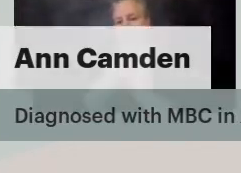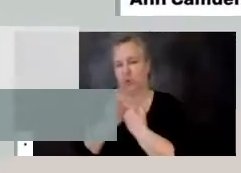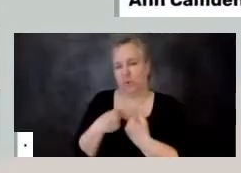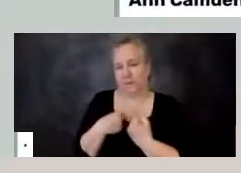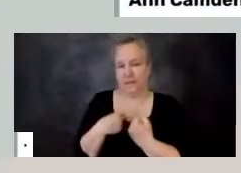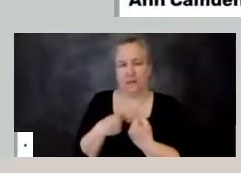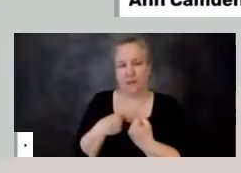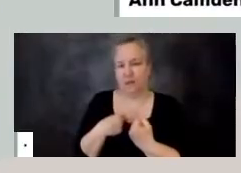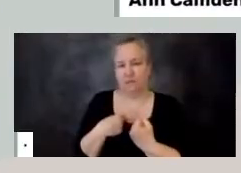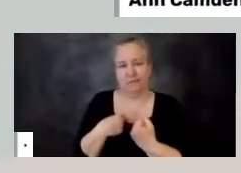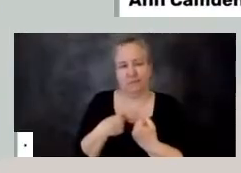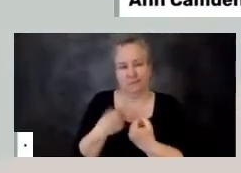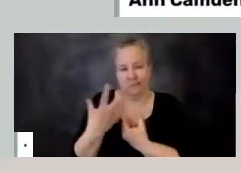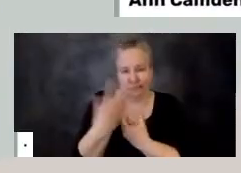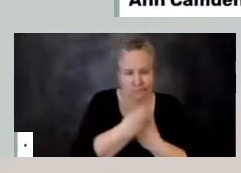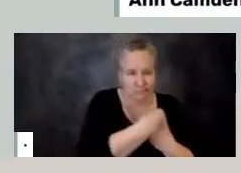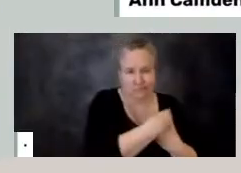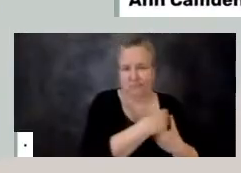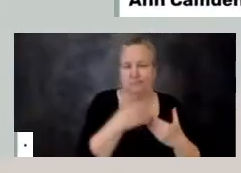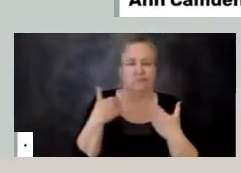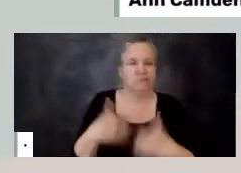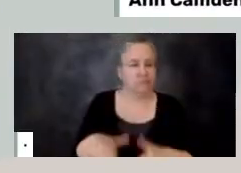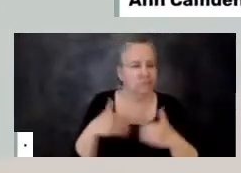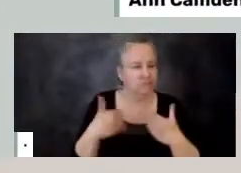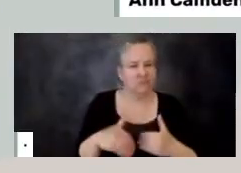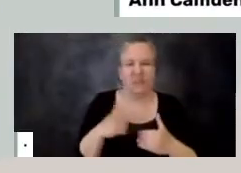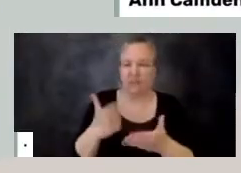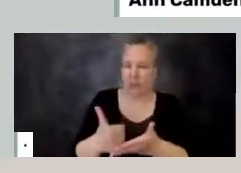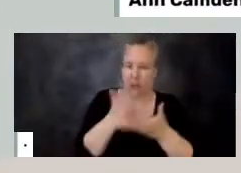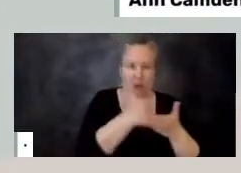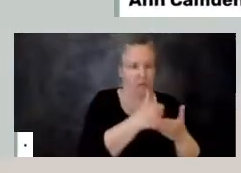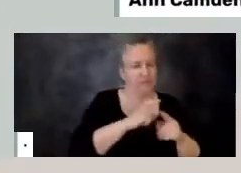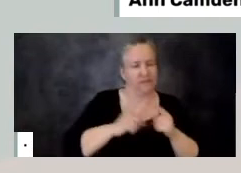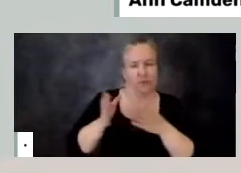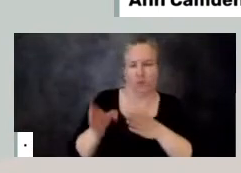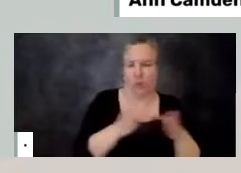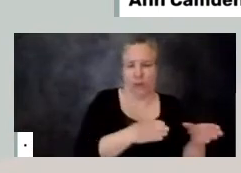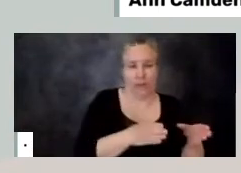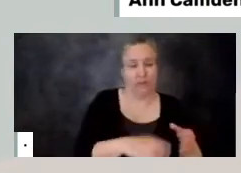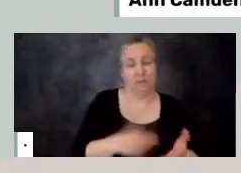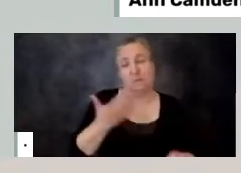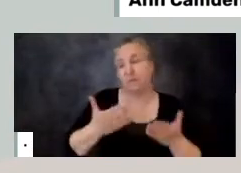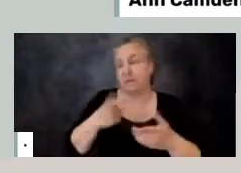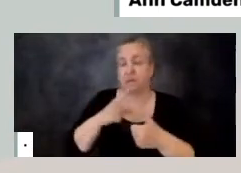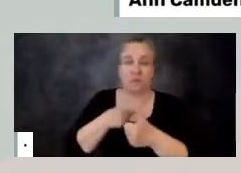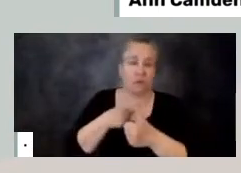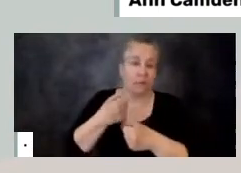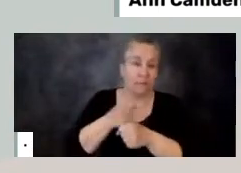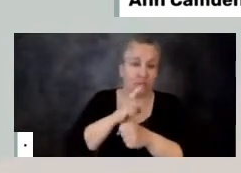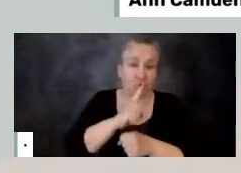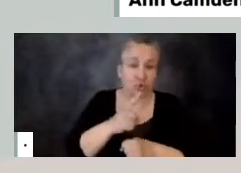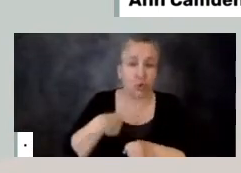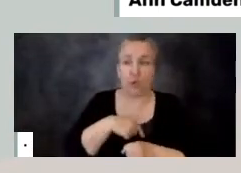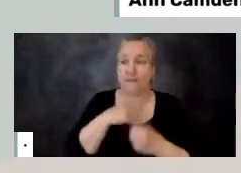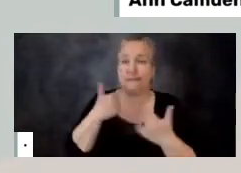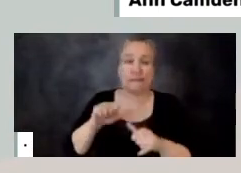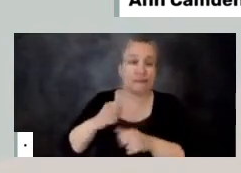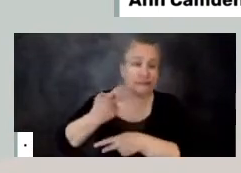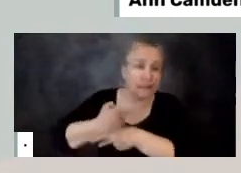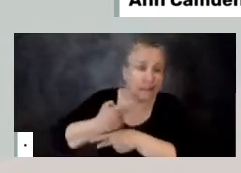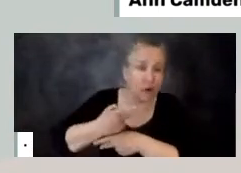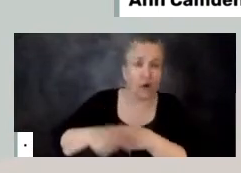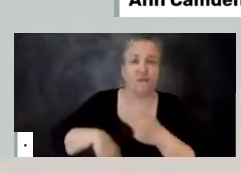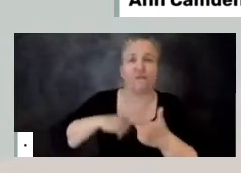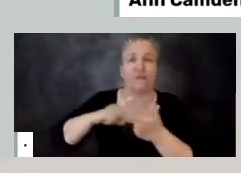leaned in. And, you know, it was various ways that they helped, whether it was making sure that we were still being taken care of